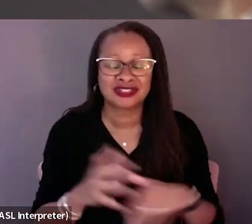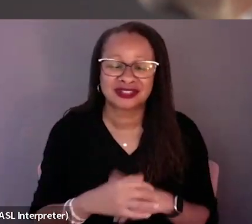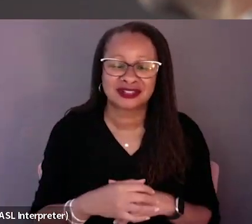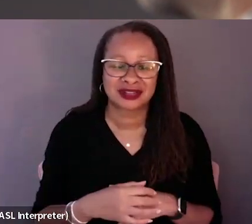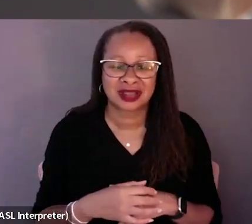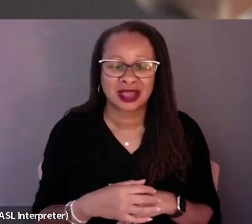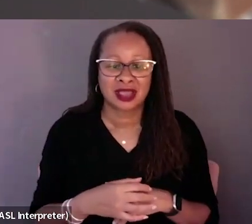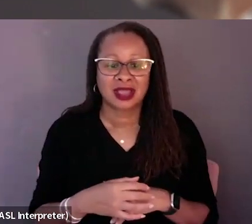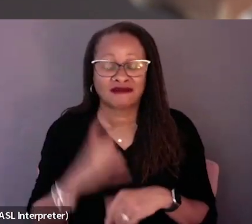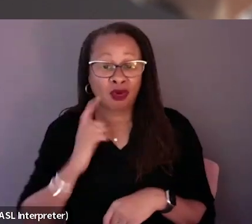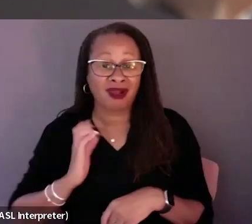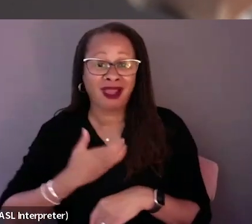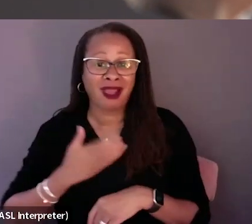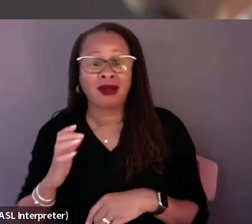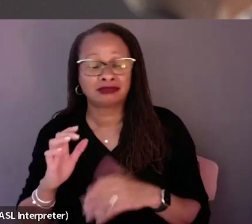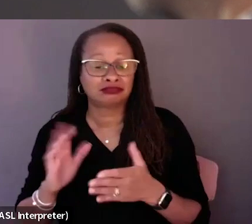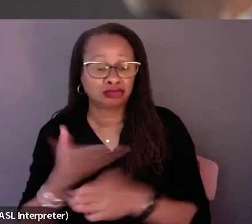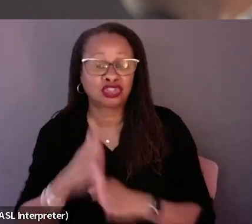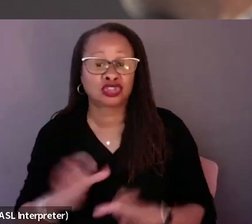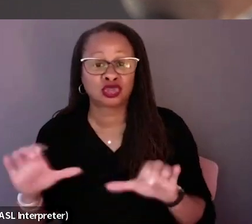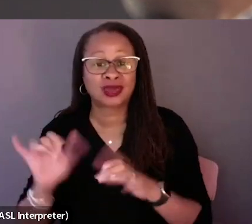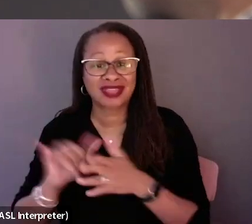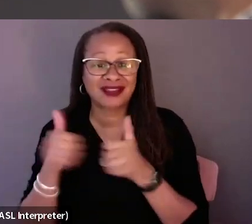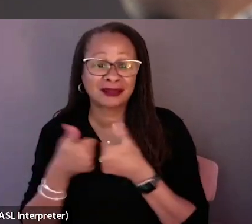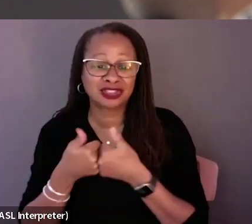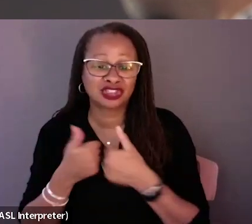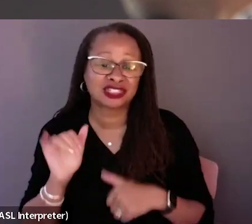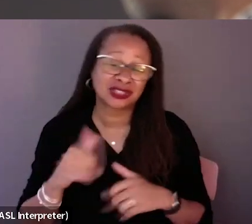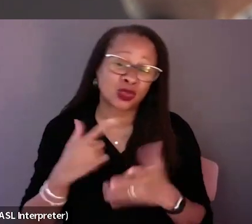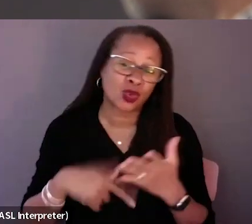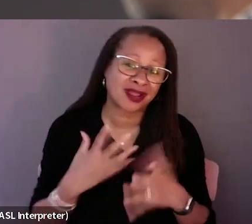our musicians during the Chopin competition. So